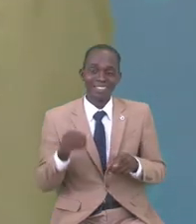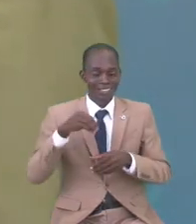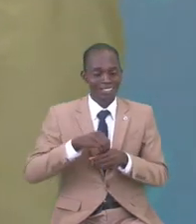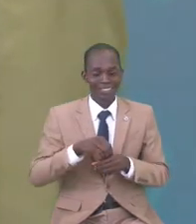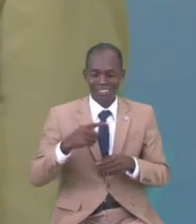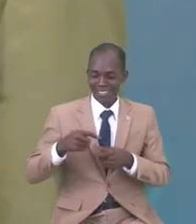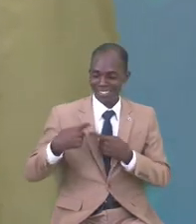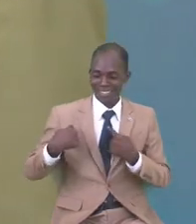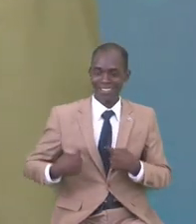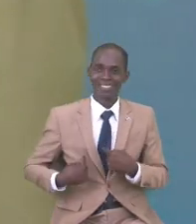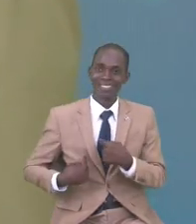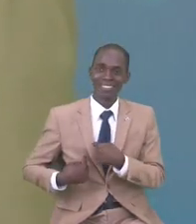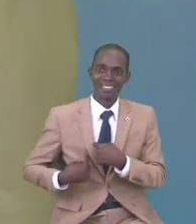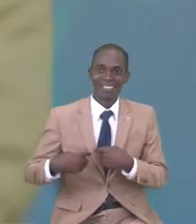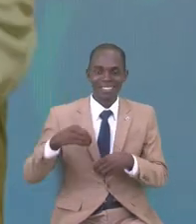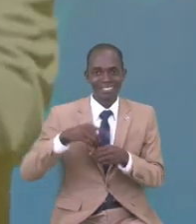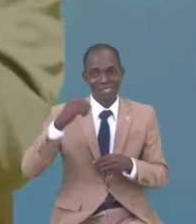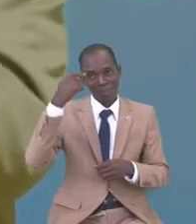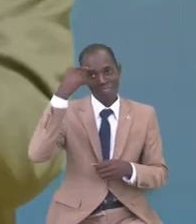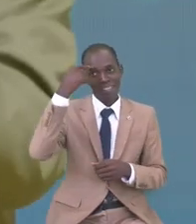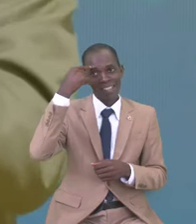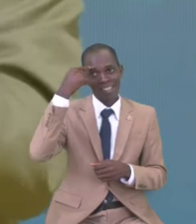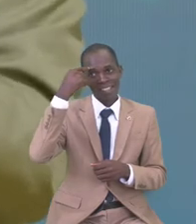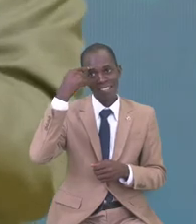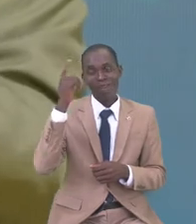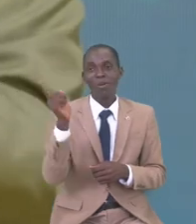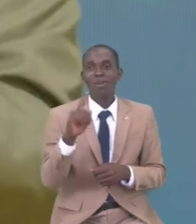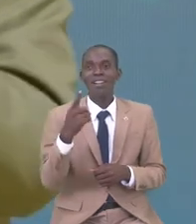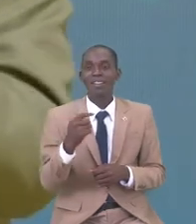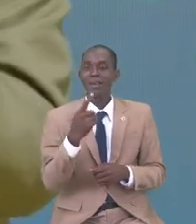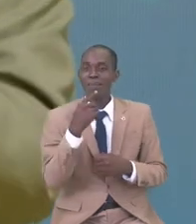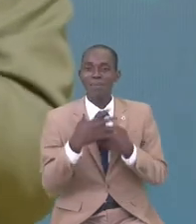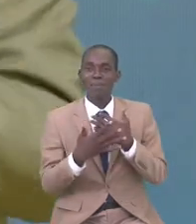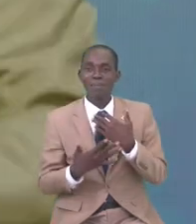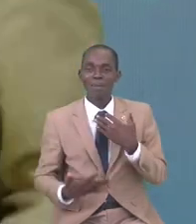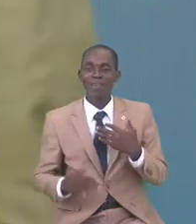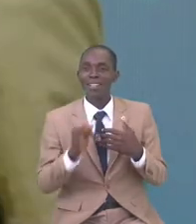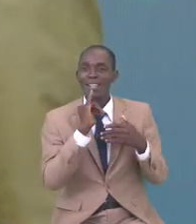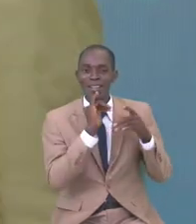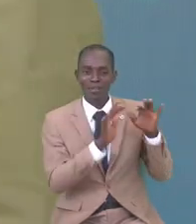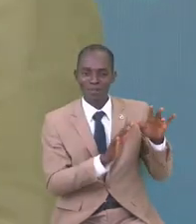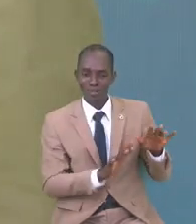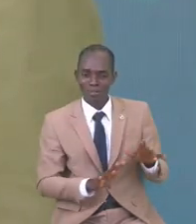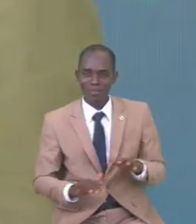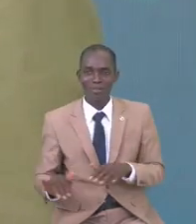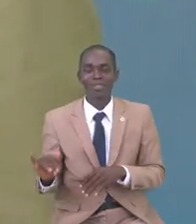heart, in the mind, where the blood is running and